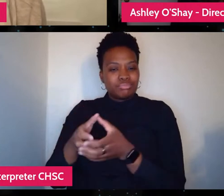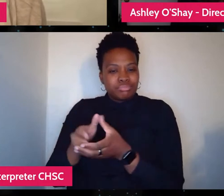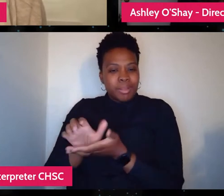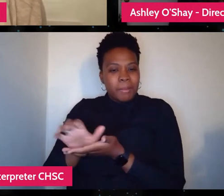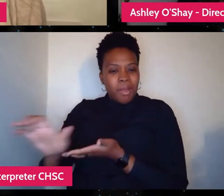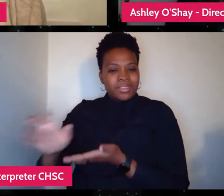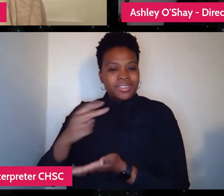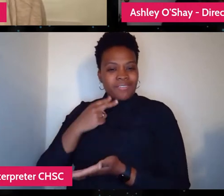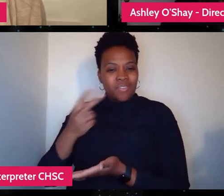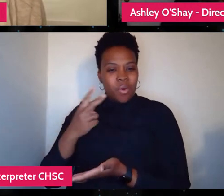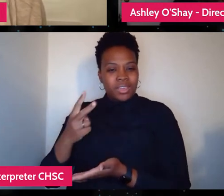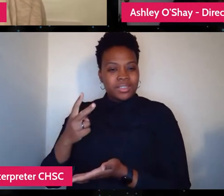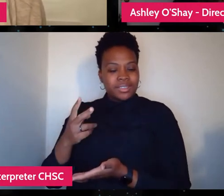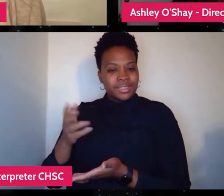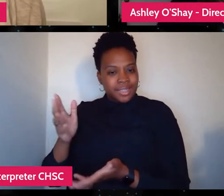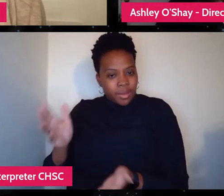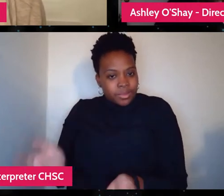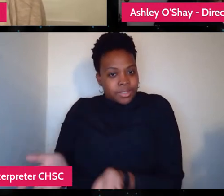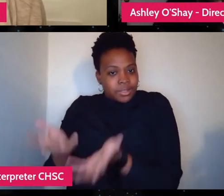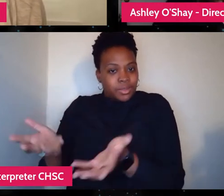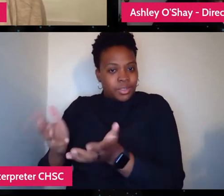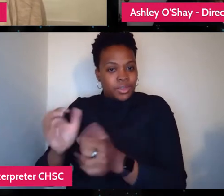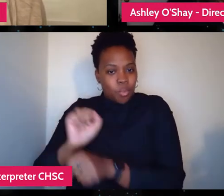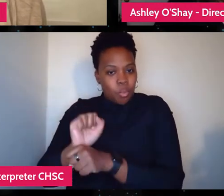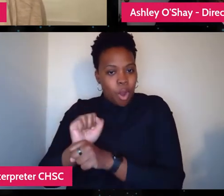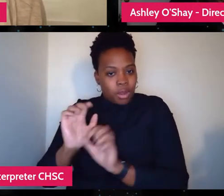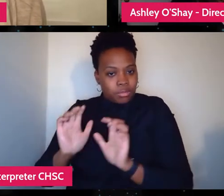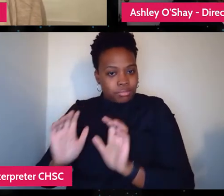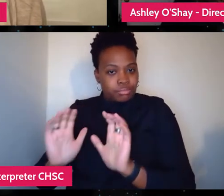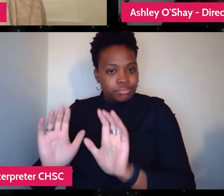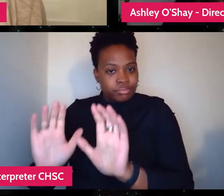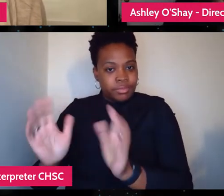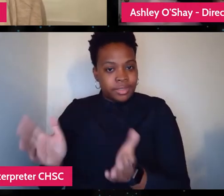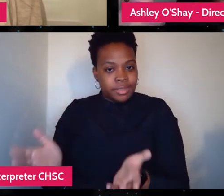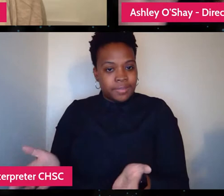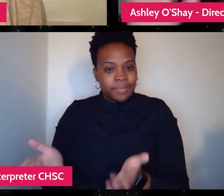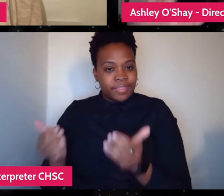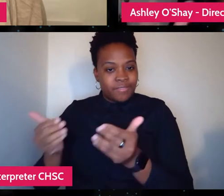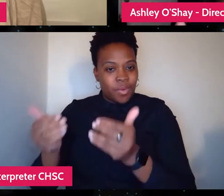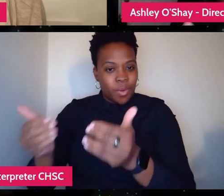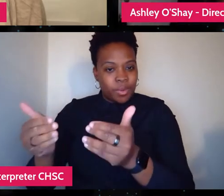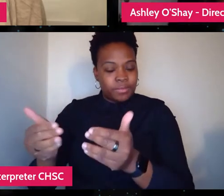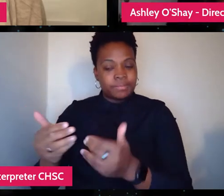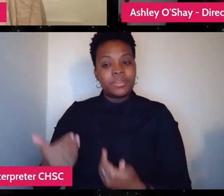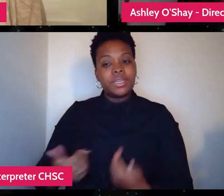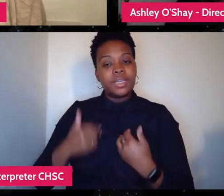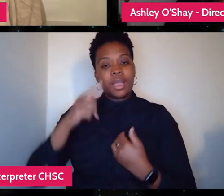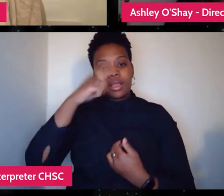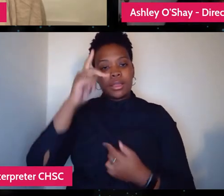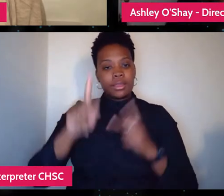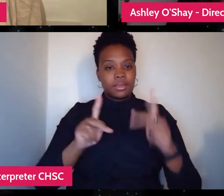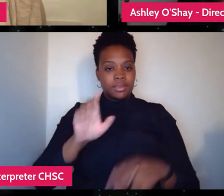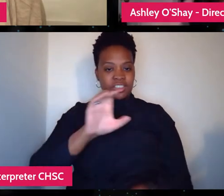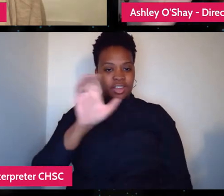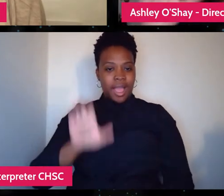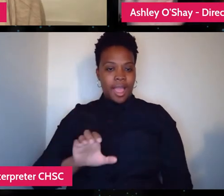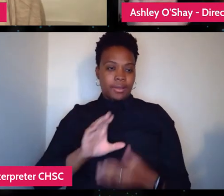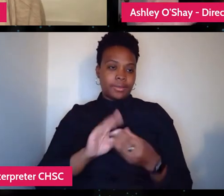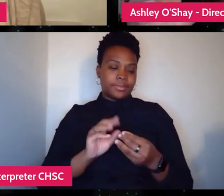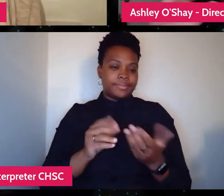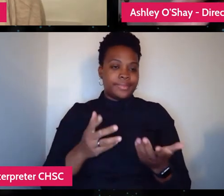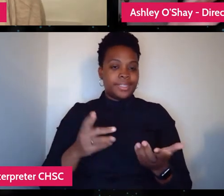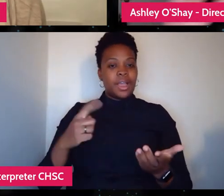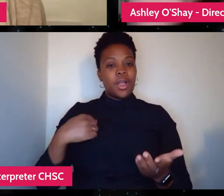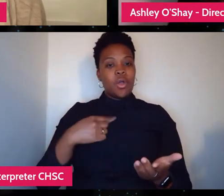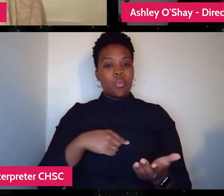that were pushing the work ahead. And so folks, young Black people in Chicago basically were like, you know, if we